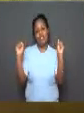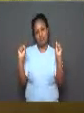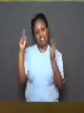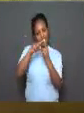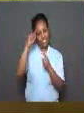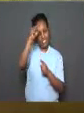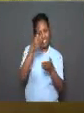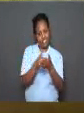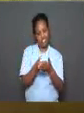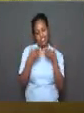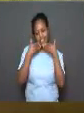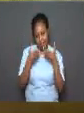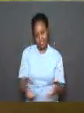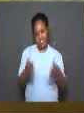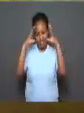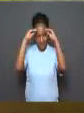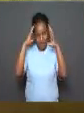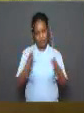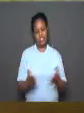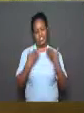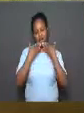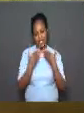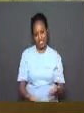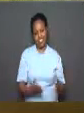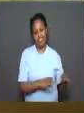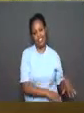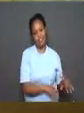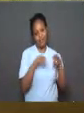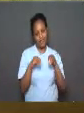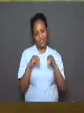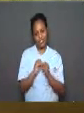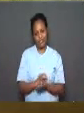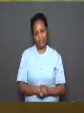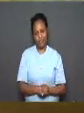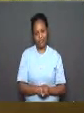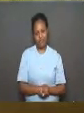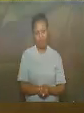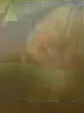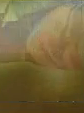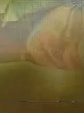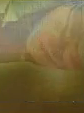Until then, thank you, teacher. Thank you, students.